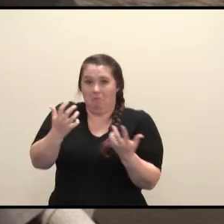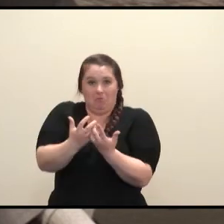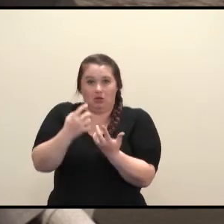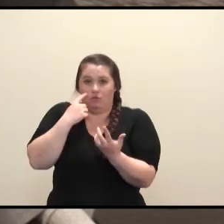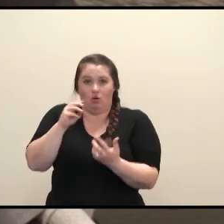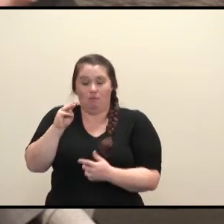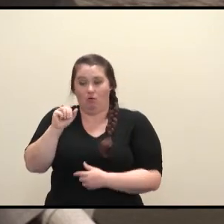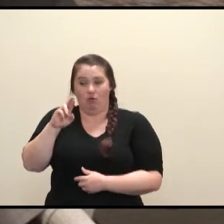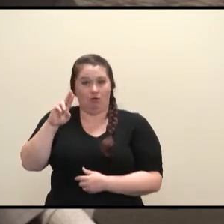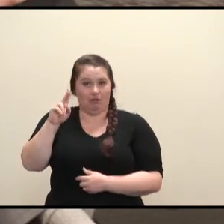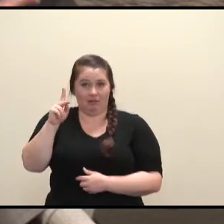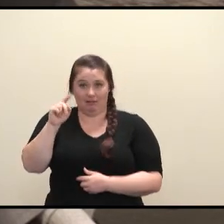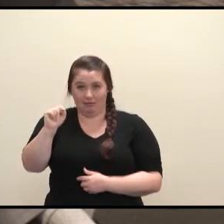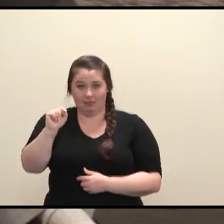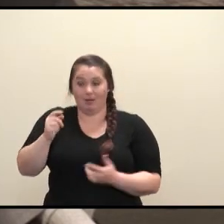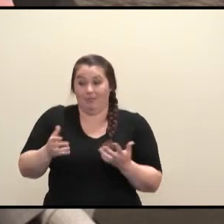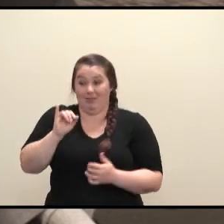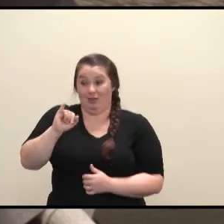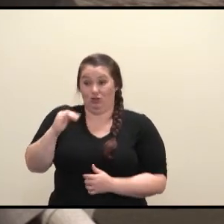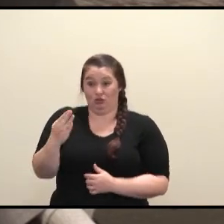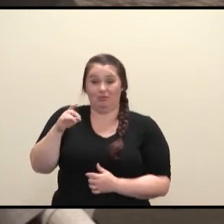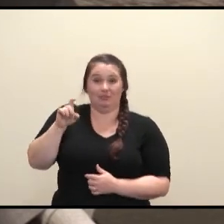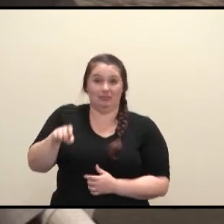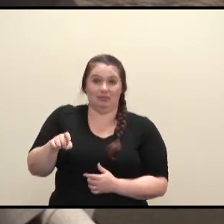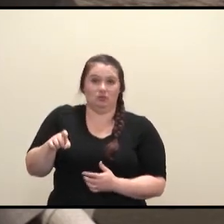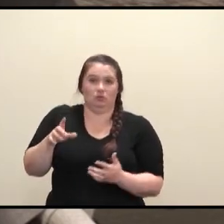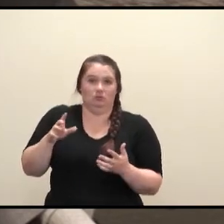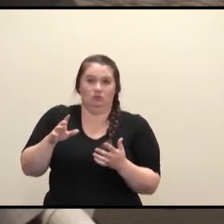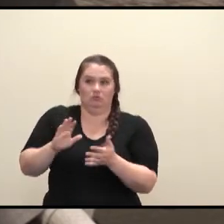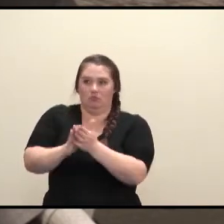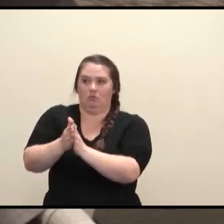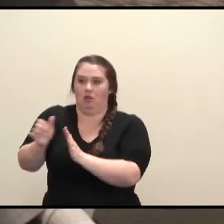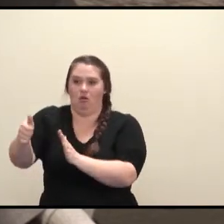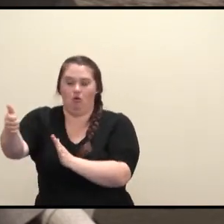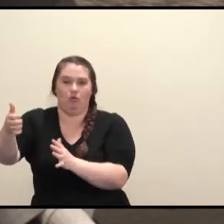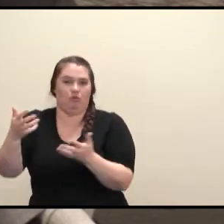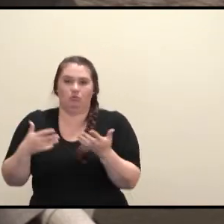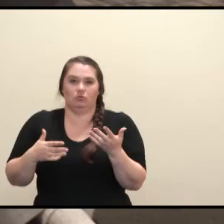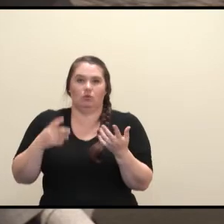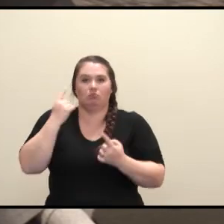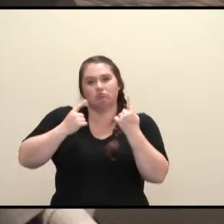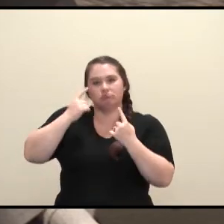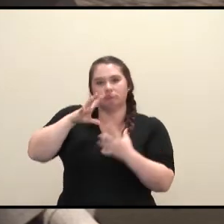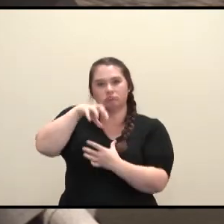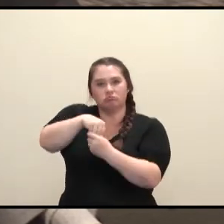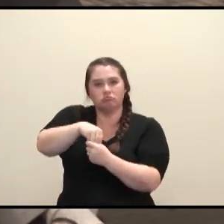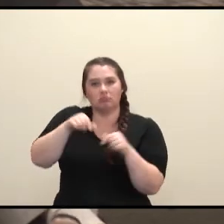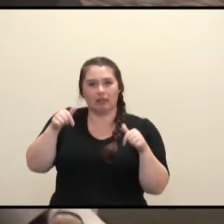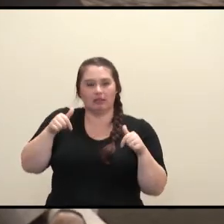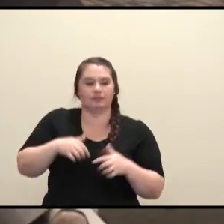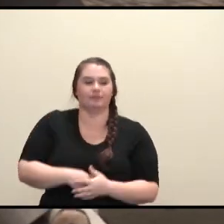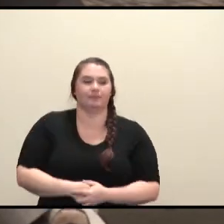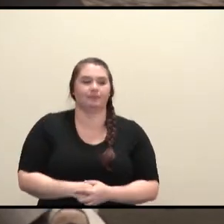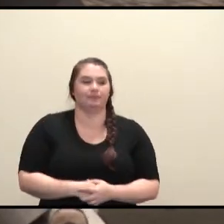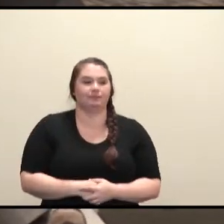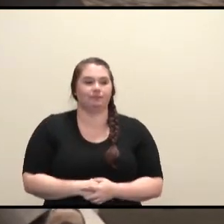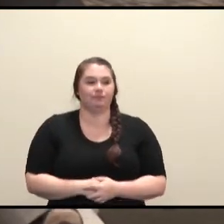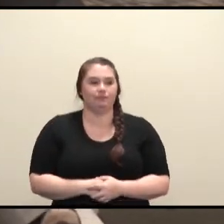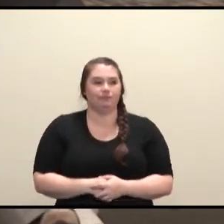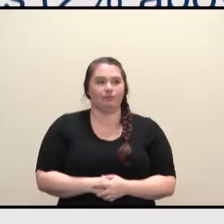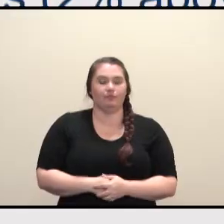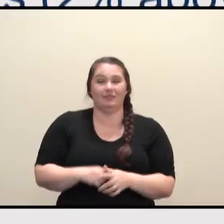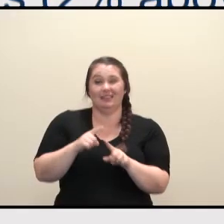could be, honestly, that job just needs to be adjusted. So there could be lots of things. So we do consider that. But where these